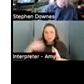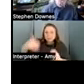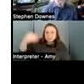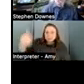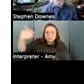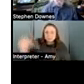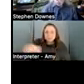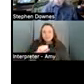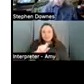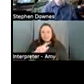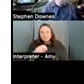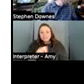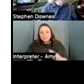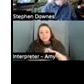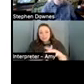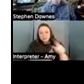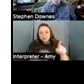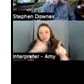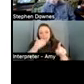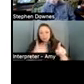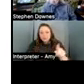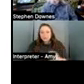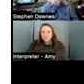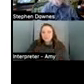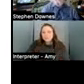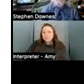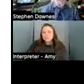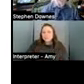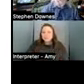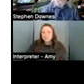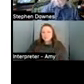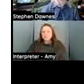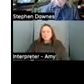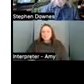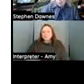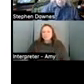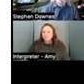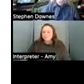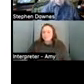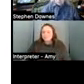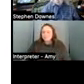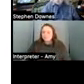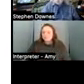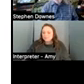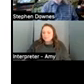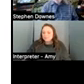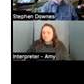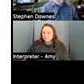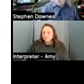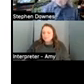showed up so that's good okay there's steven hi steven hello